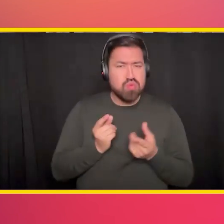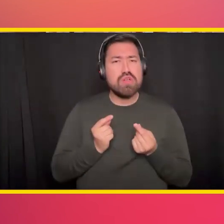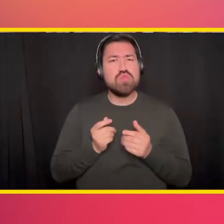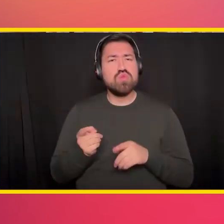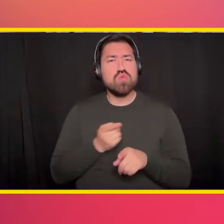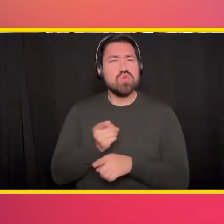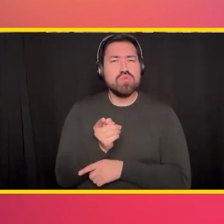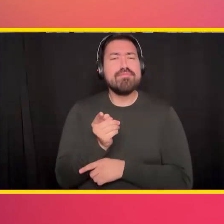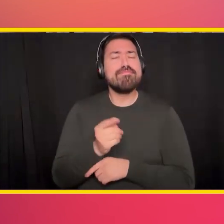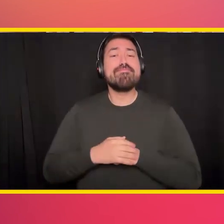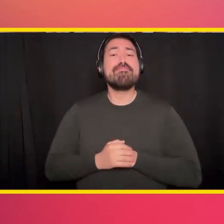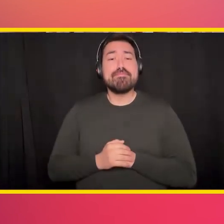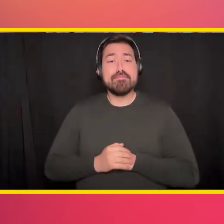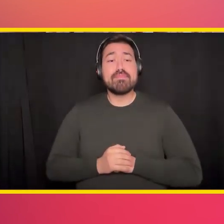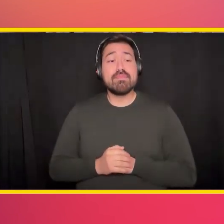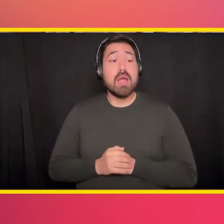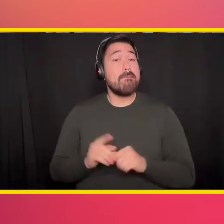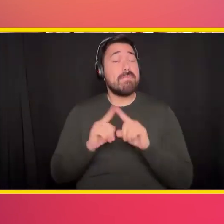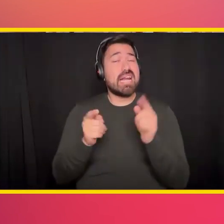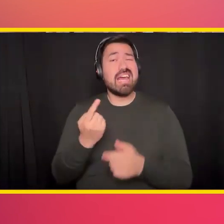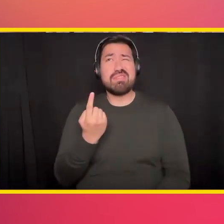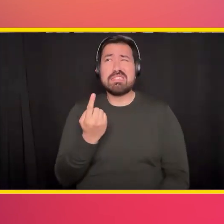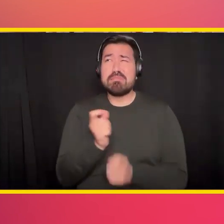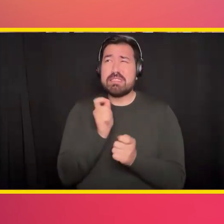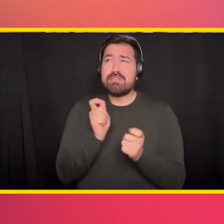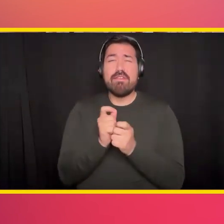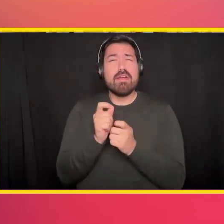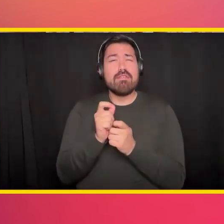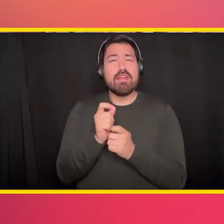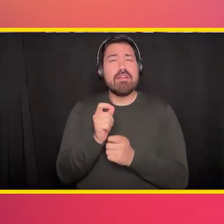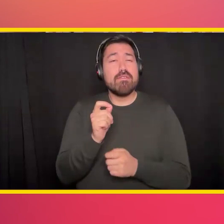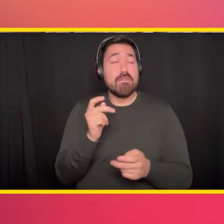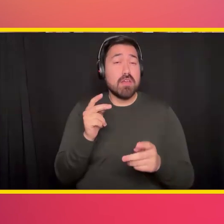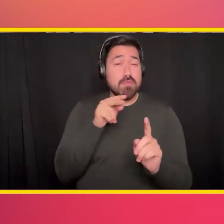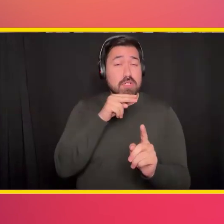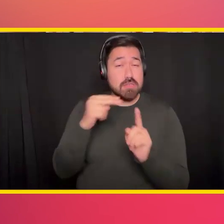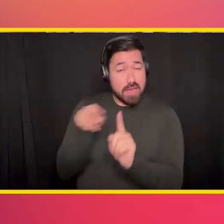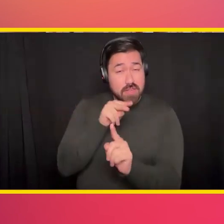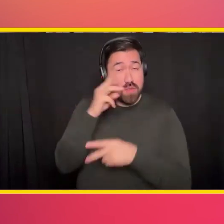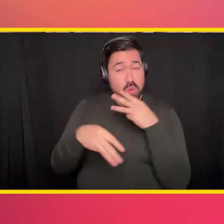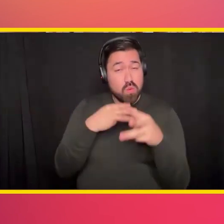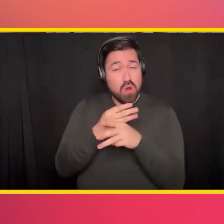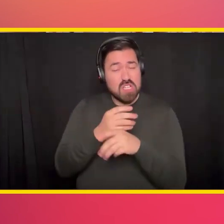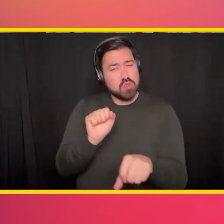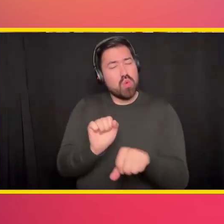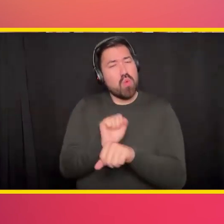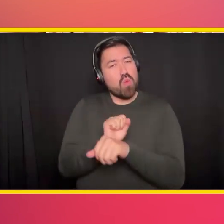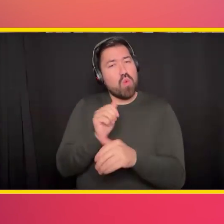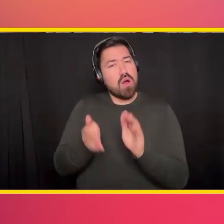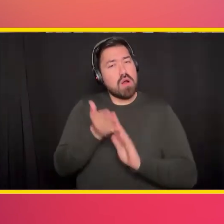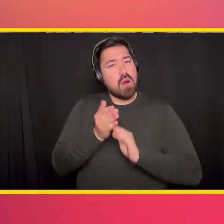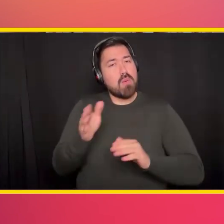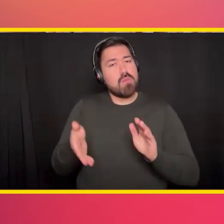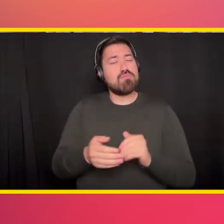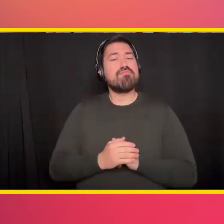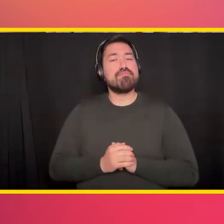I'm I have a certain view of the way the world's supposed to work, and if you don't align with that view, I'm happy to